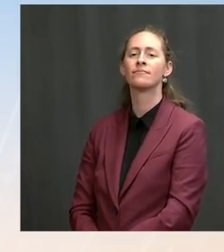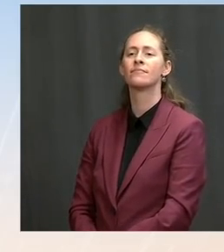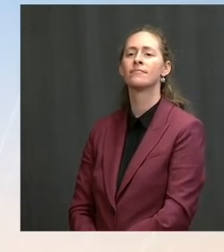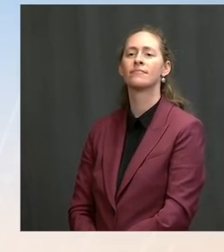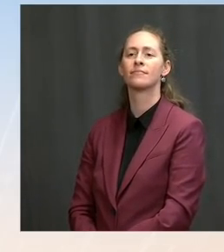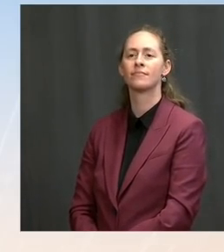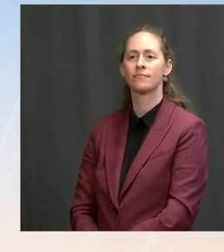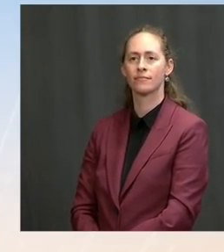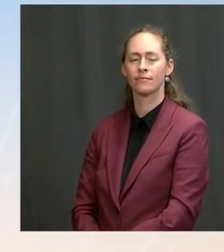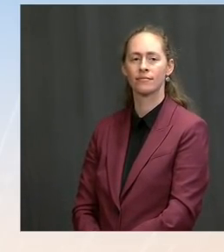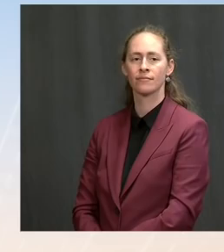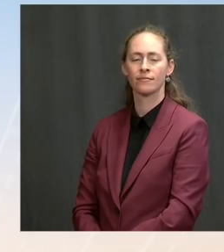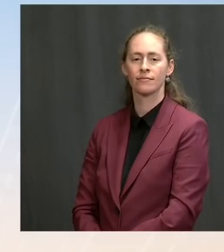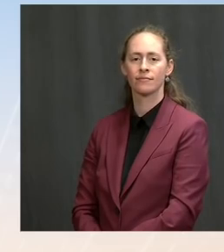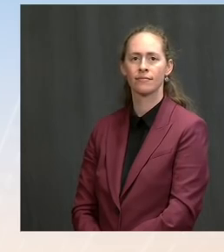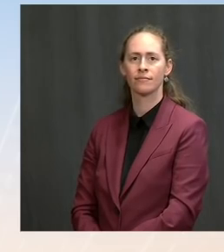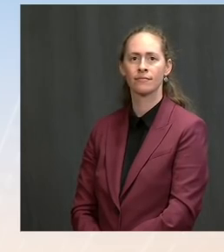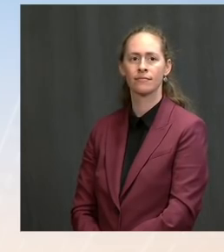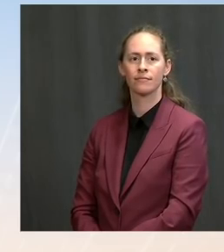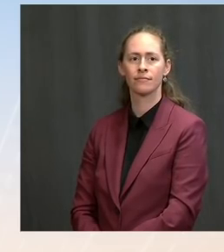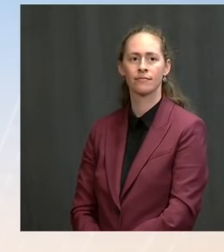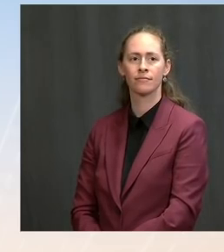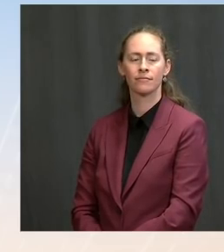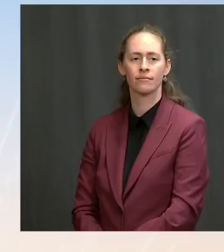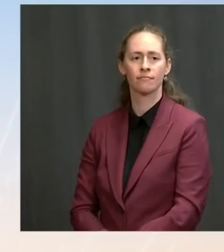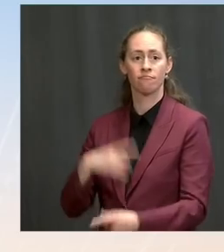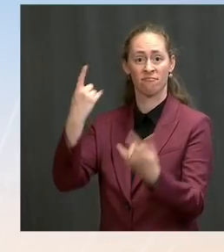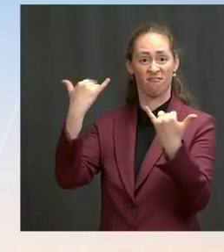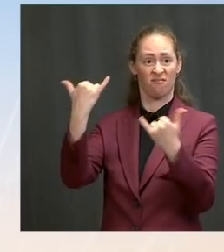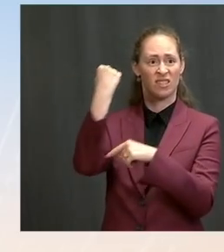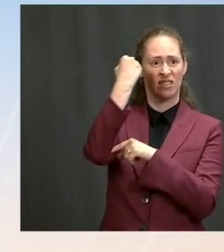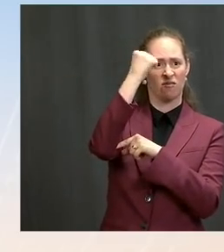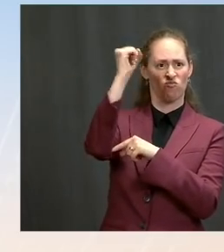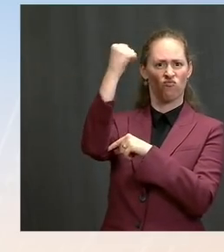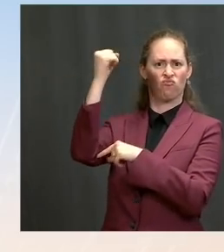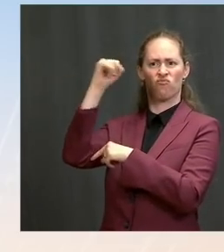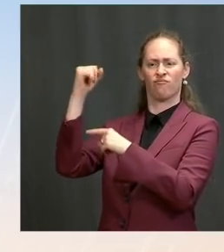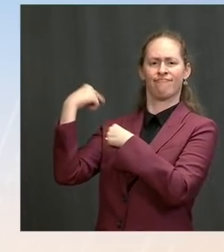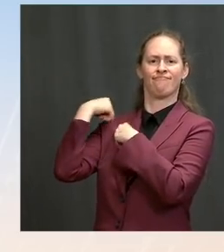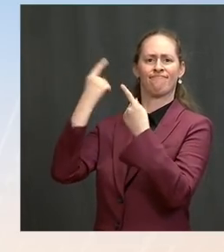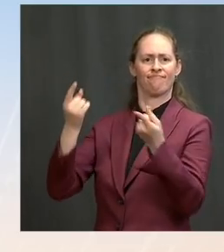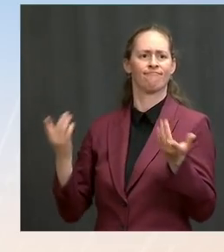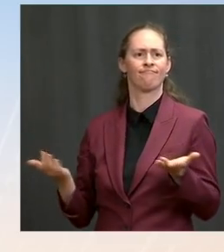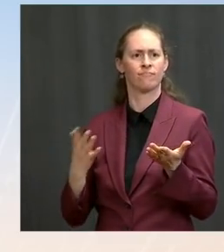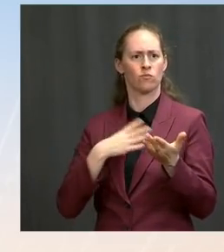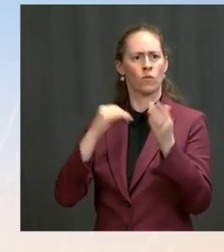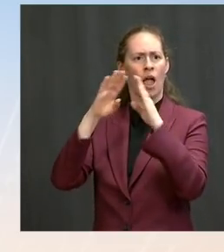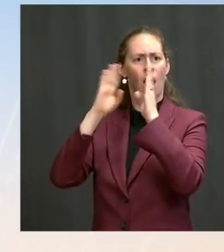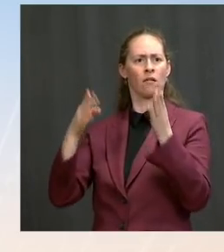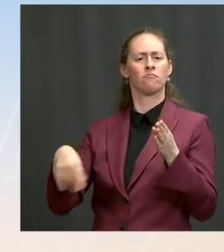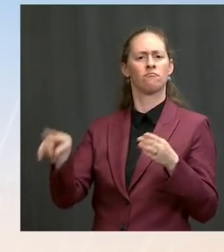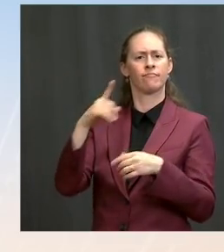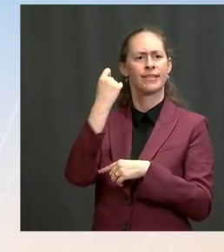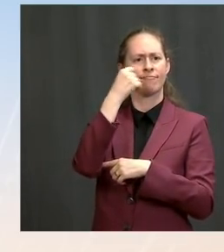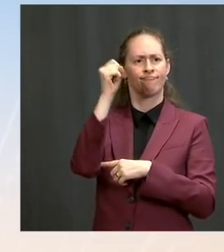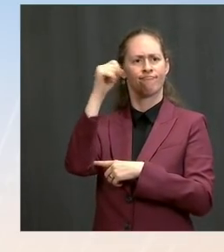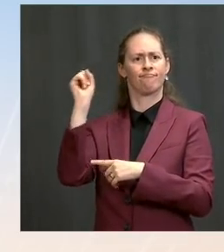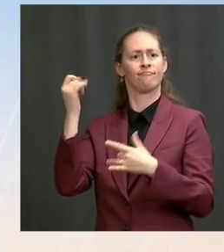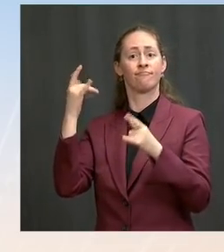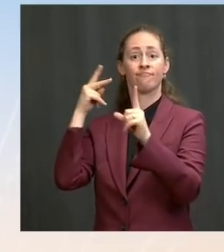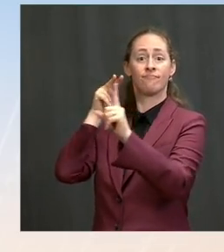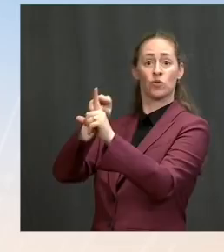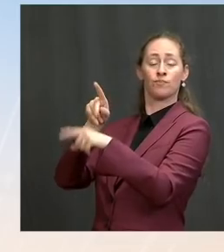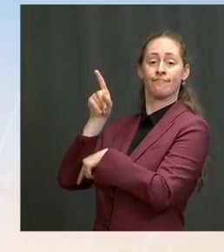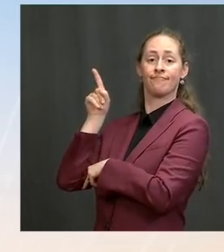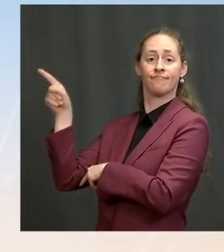with respect to the protesters outside in the last few days. How are those protests being received here? Is the president proud of